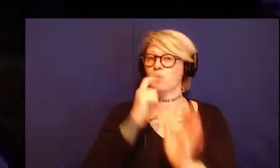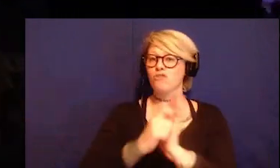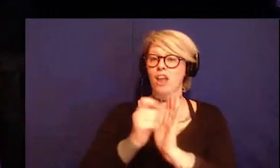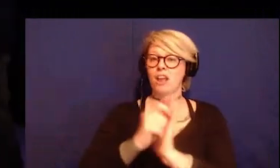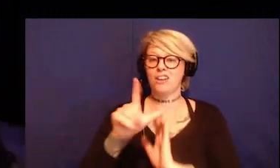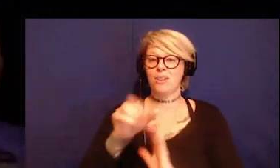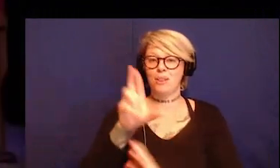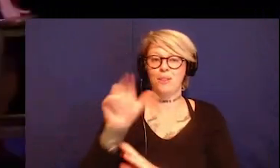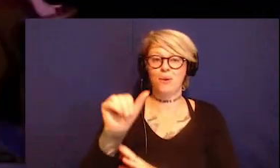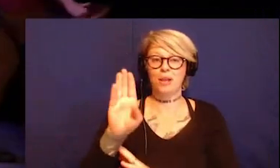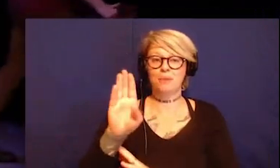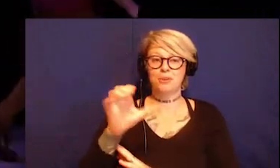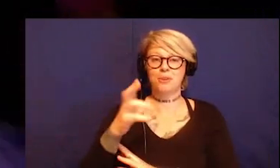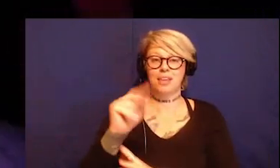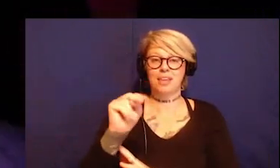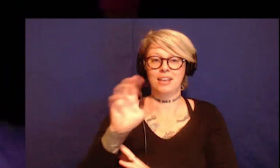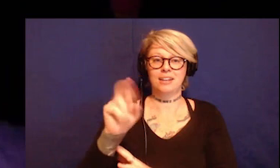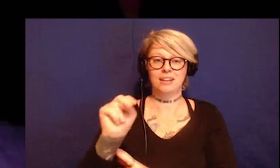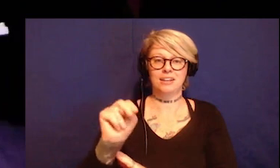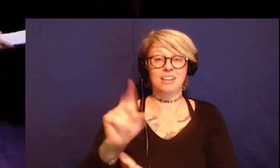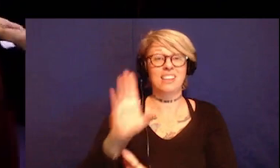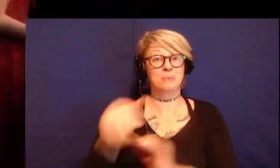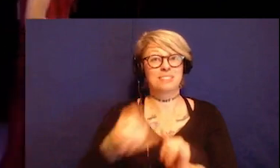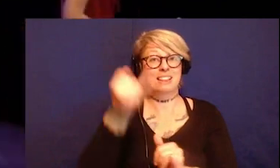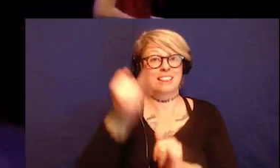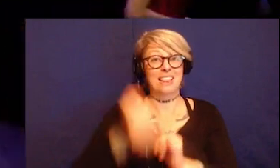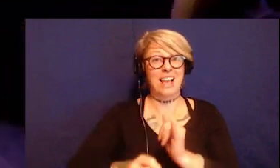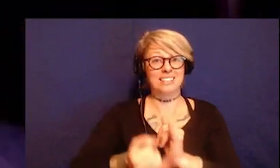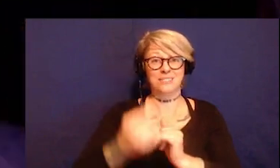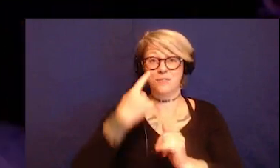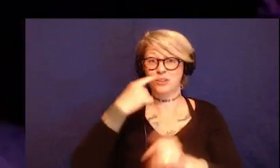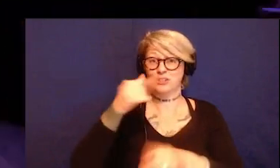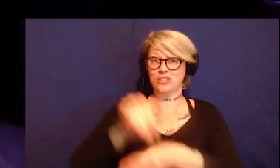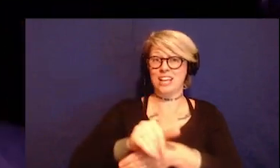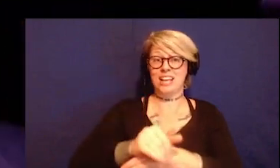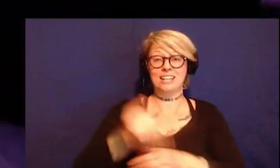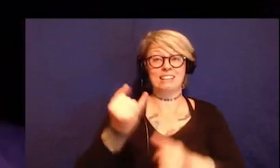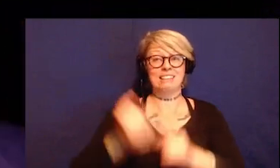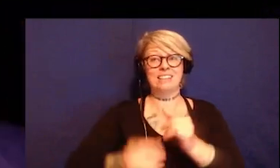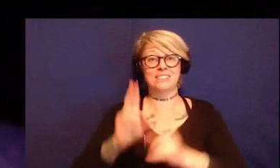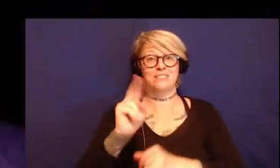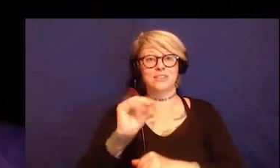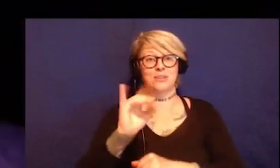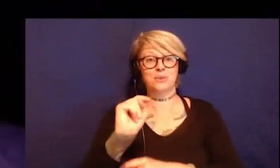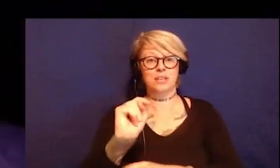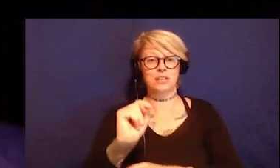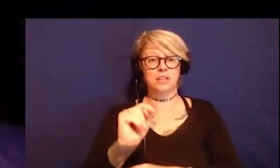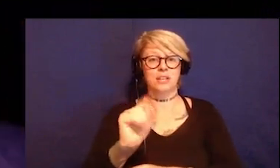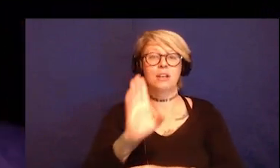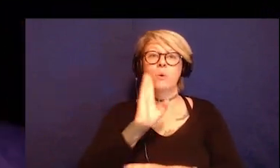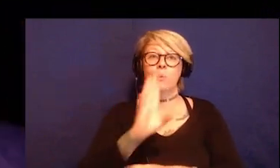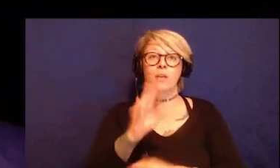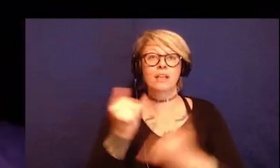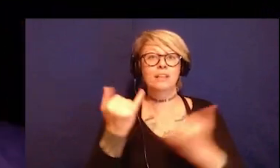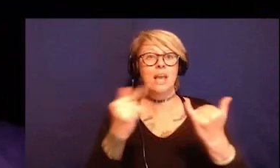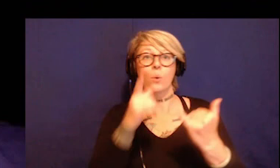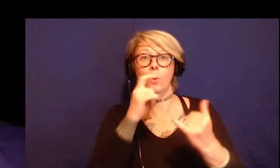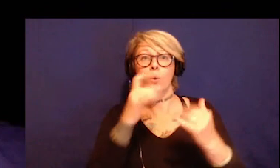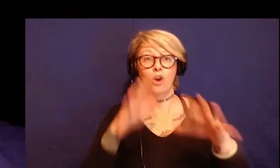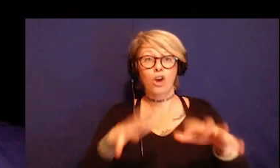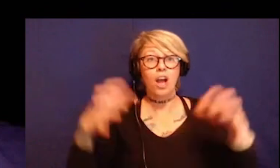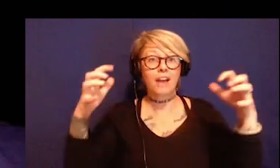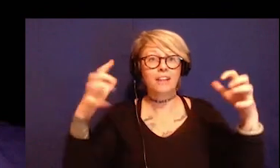That's the last one of the night, last one of the unit. Let's have all the playwrights. It's going to be the entire audience now, but let's have